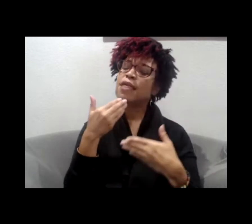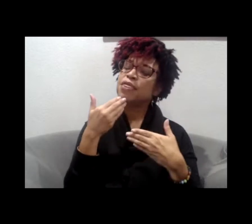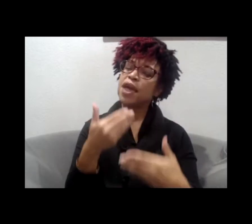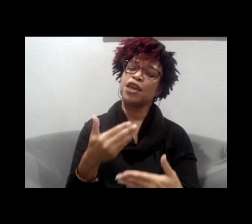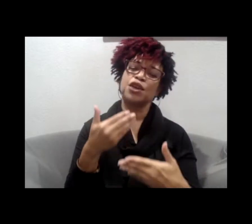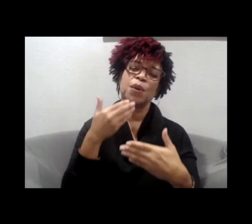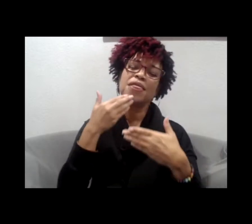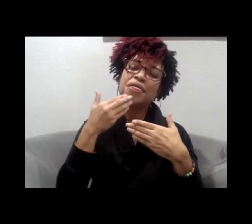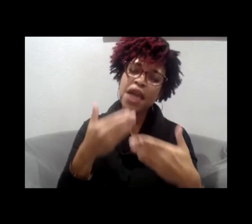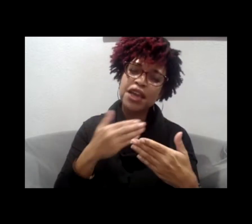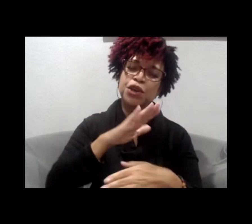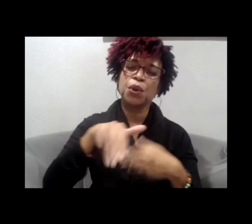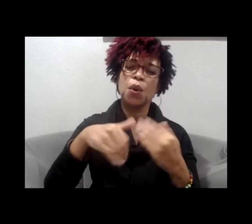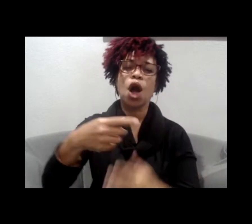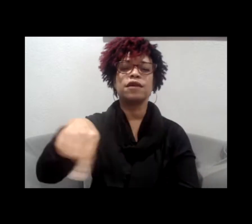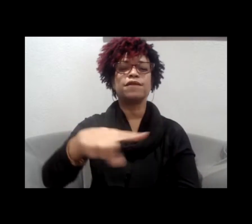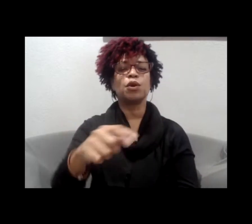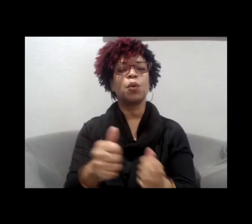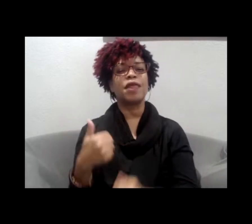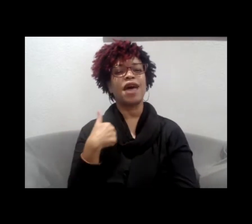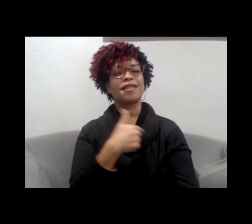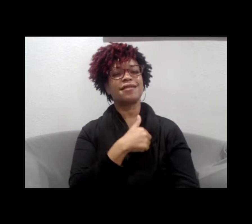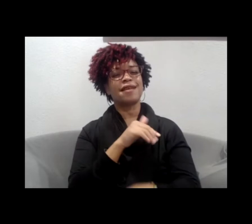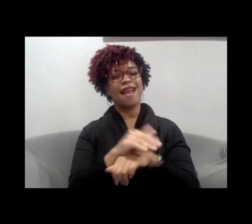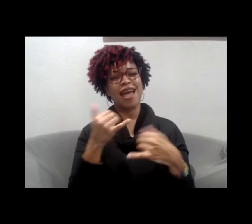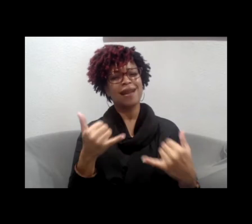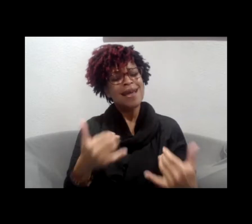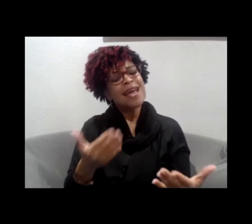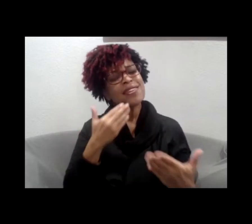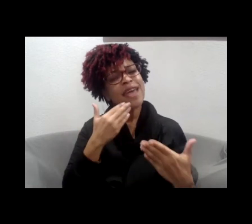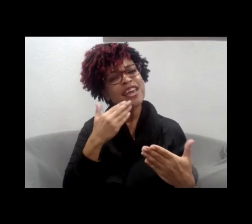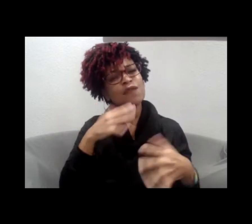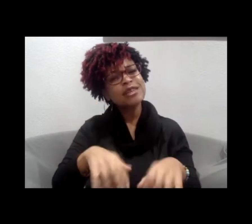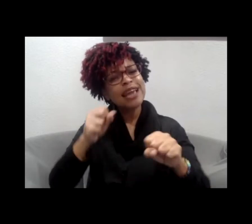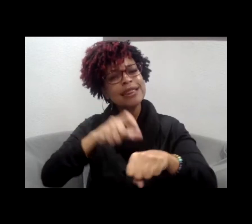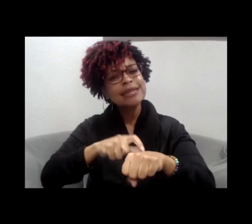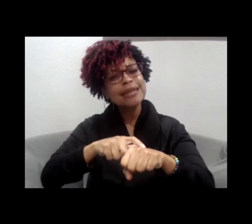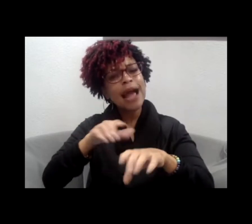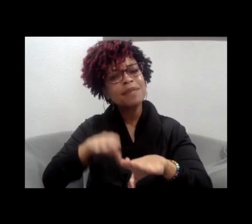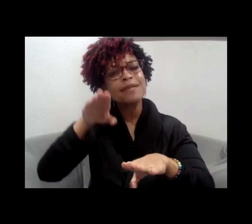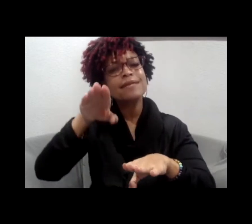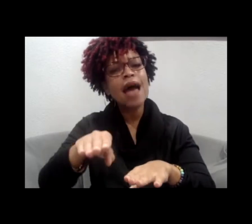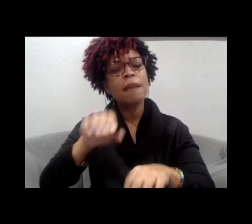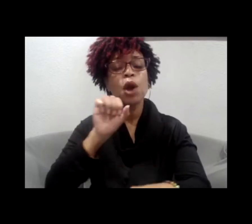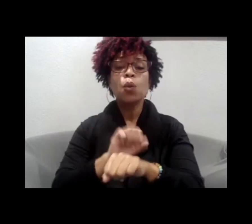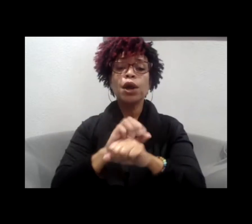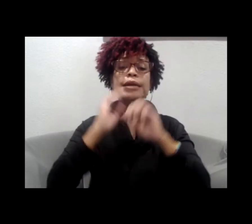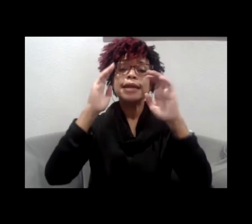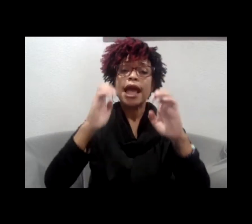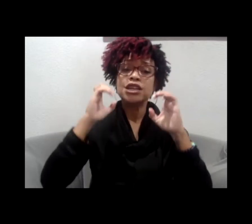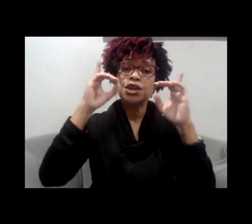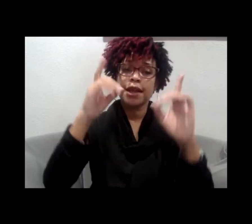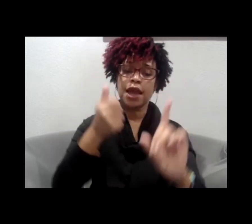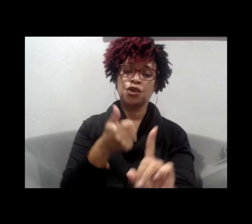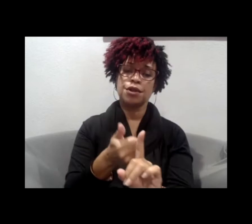to all of you who are with us tonight. Thank you for taking this step, for working to educate yourself and